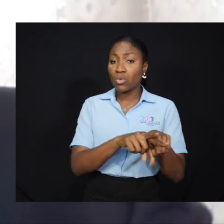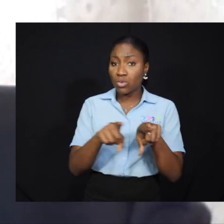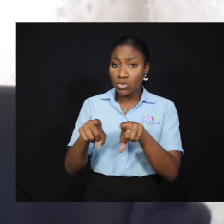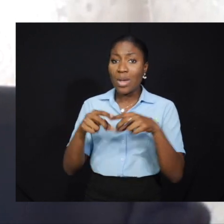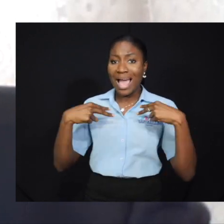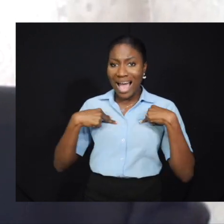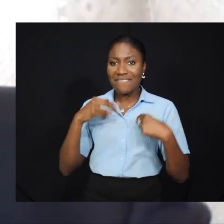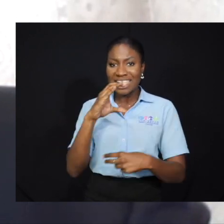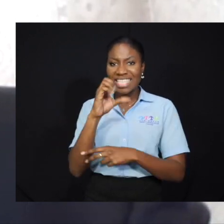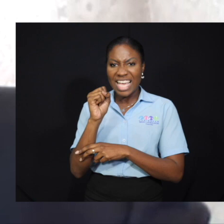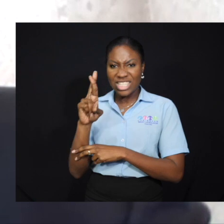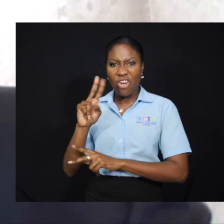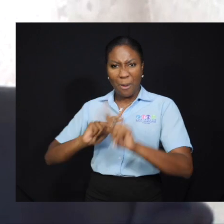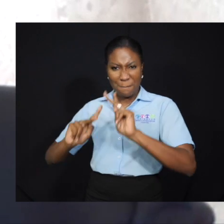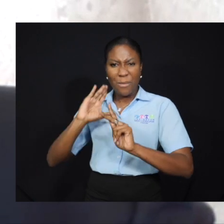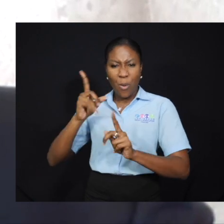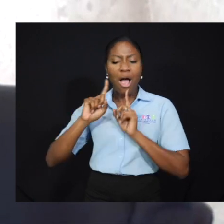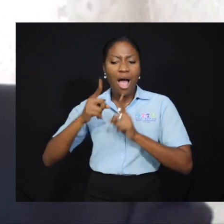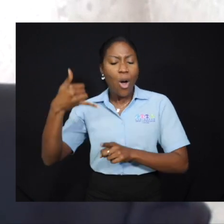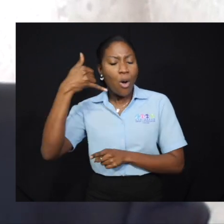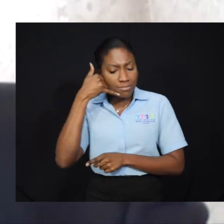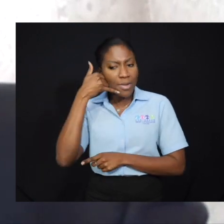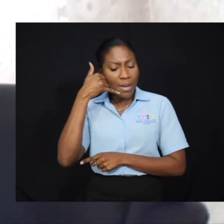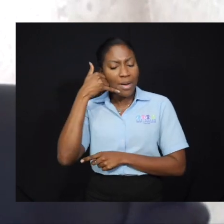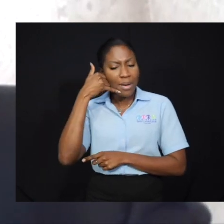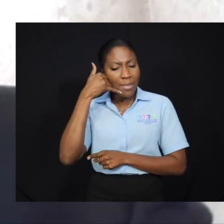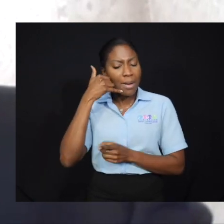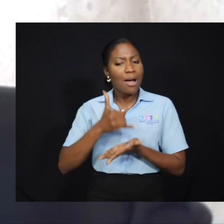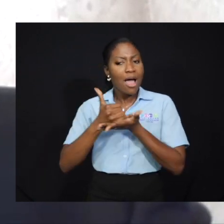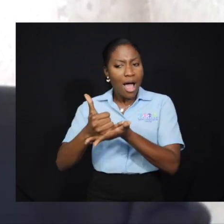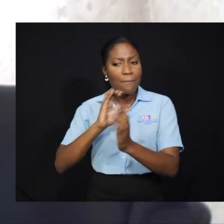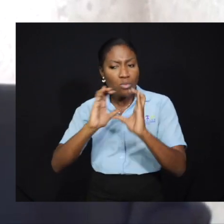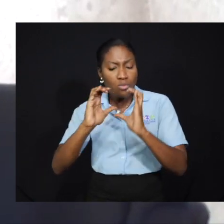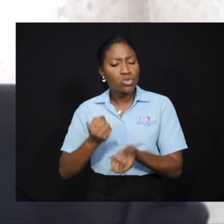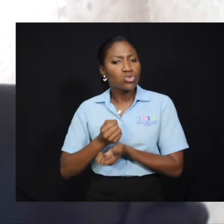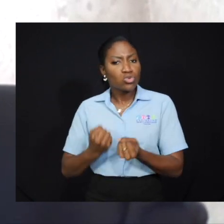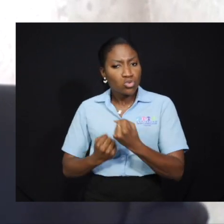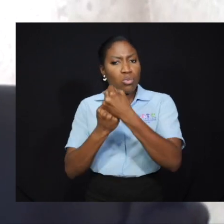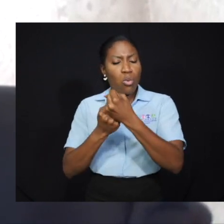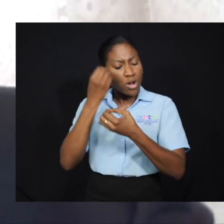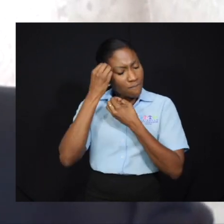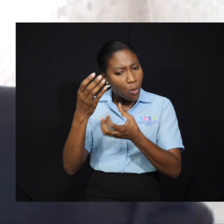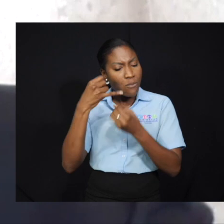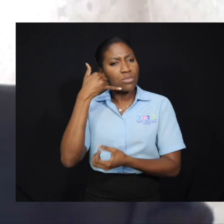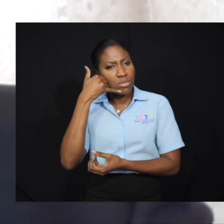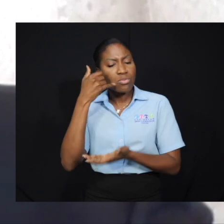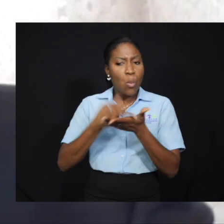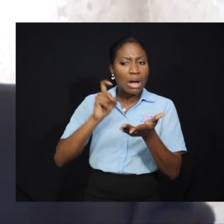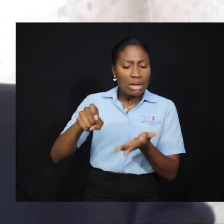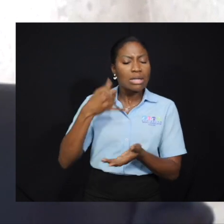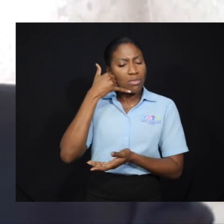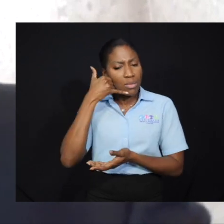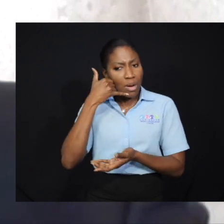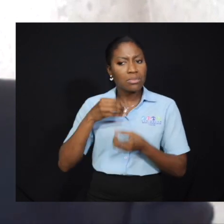service for those senior citizens to provide information and support as they apply for these services, as well